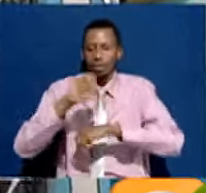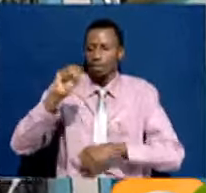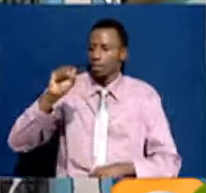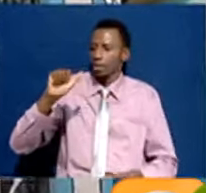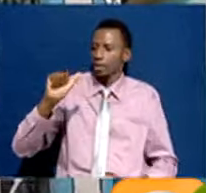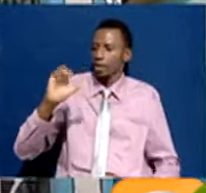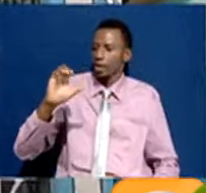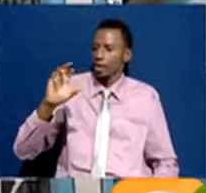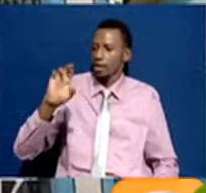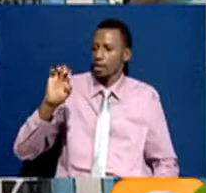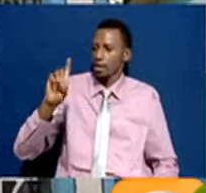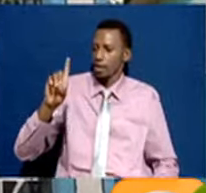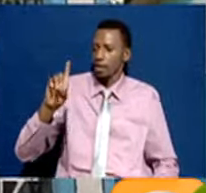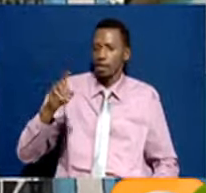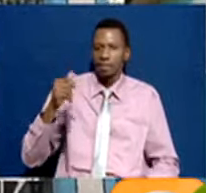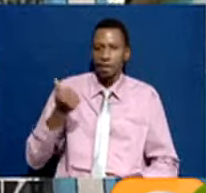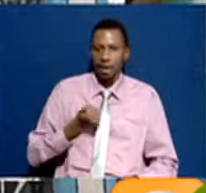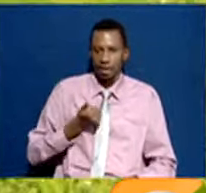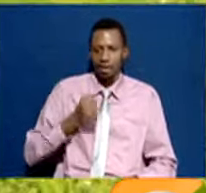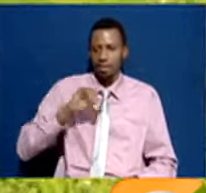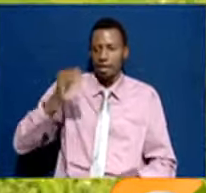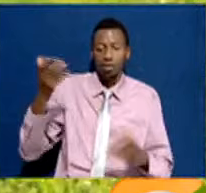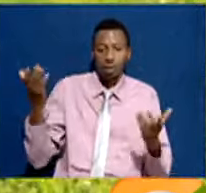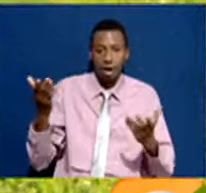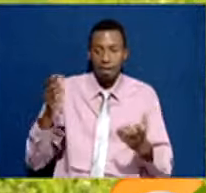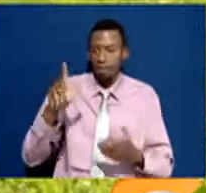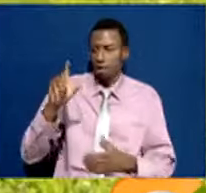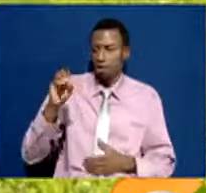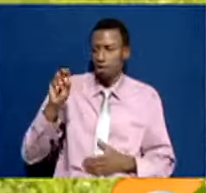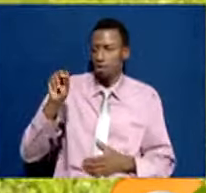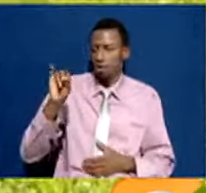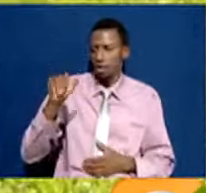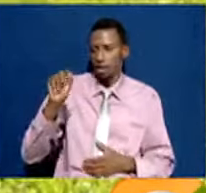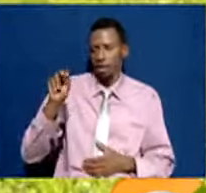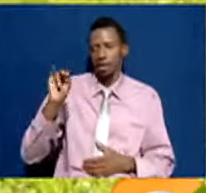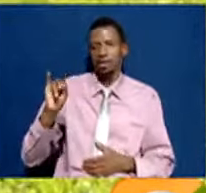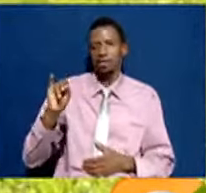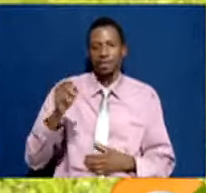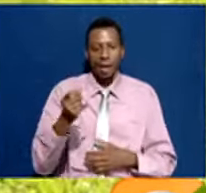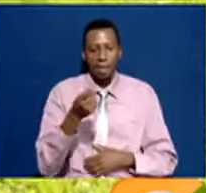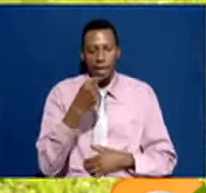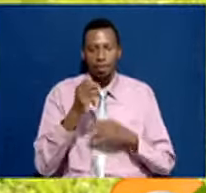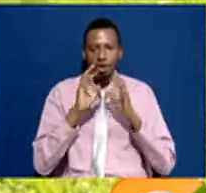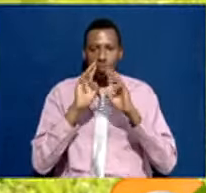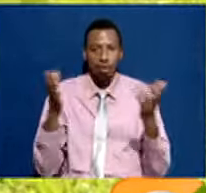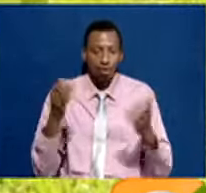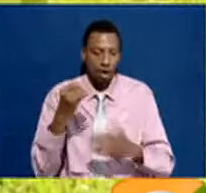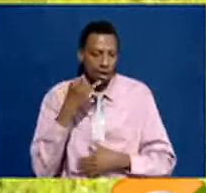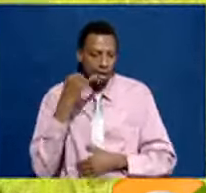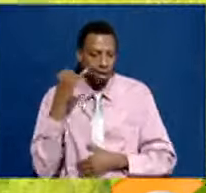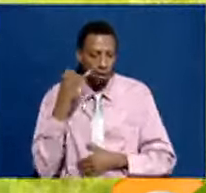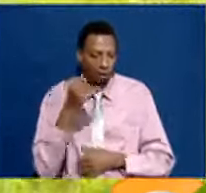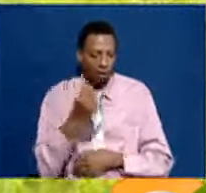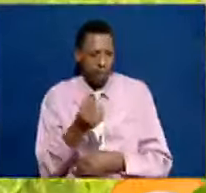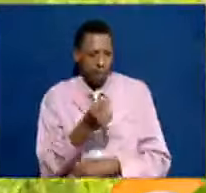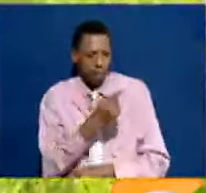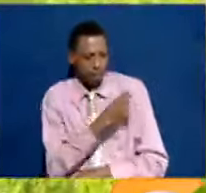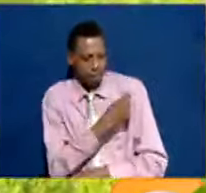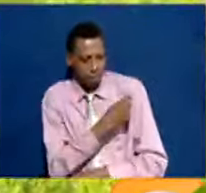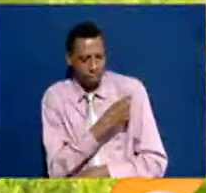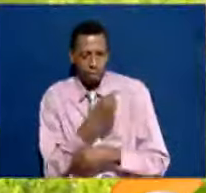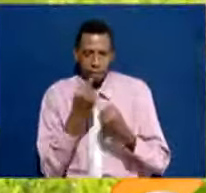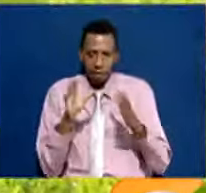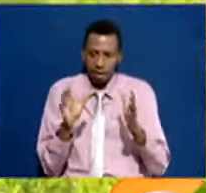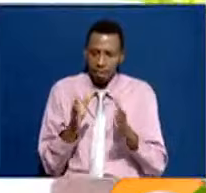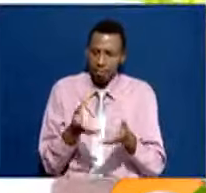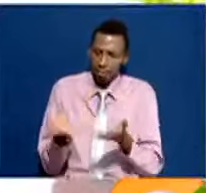in Londiani. A medical report by a private hospital in Nakuru, where she was treated and discharged on Tuesday this week,